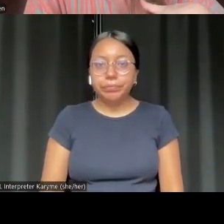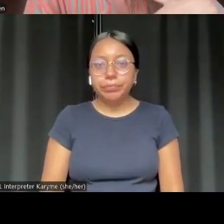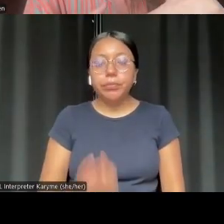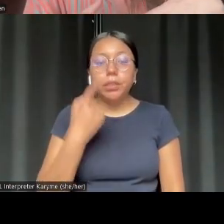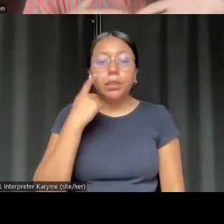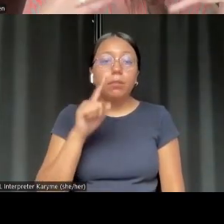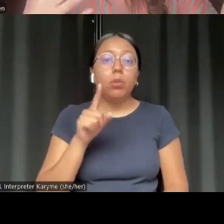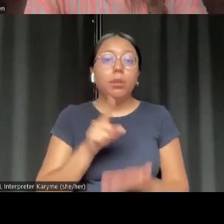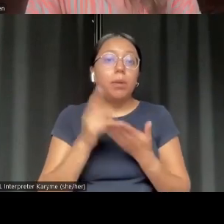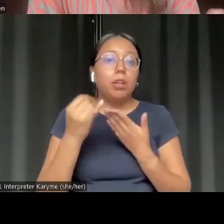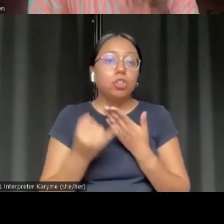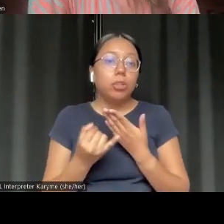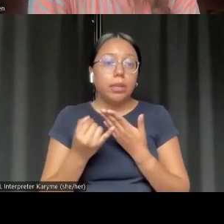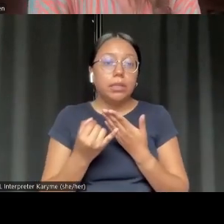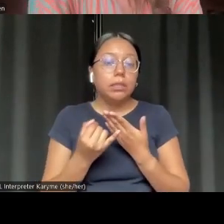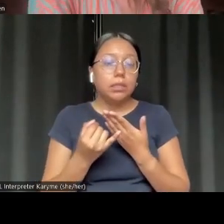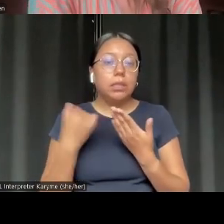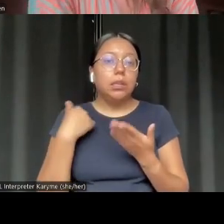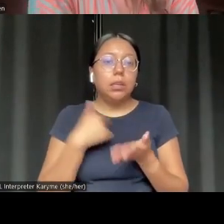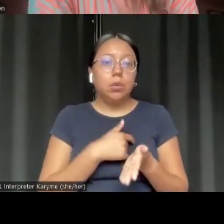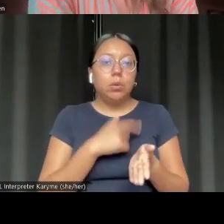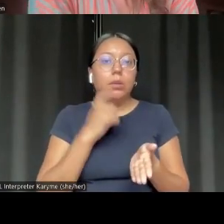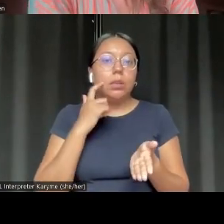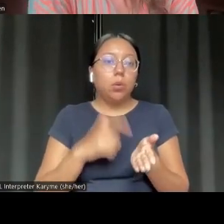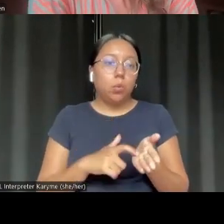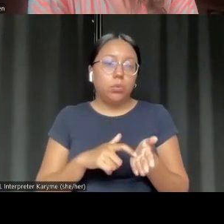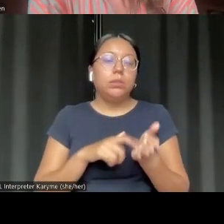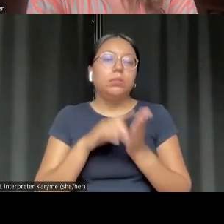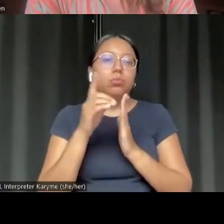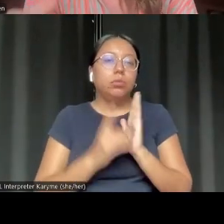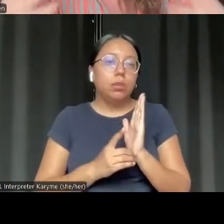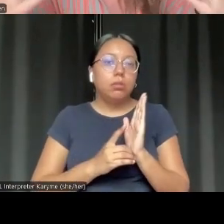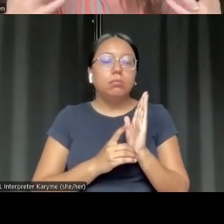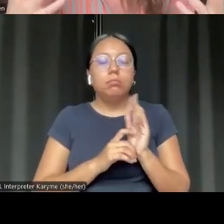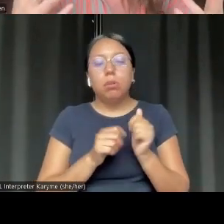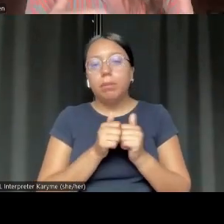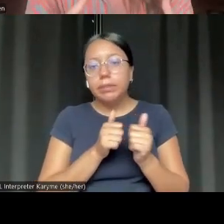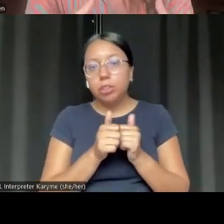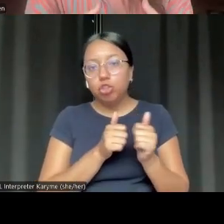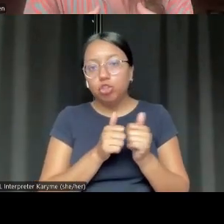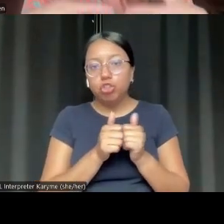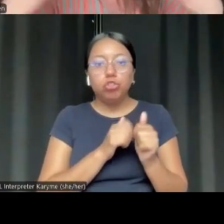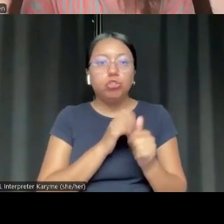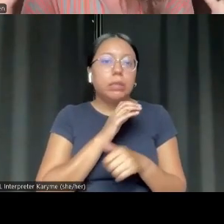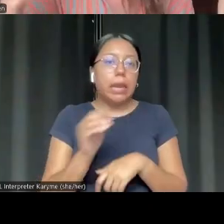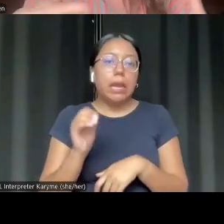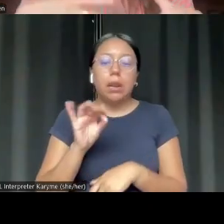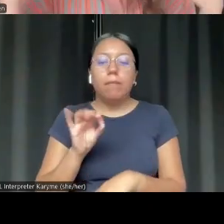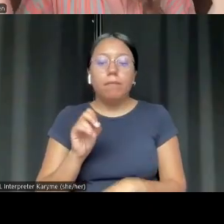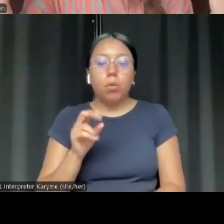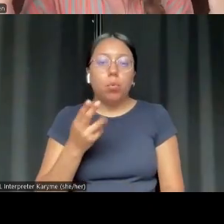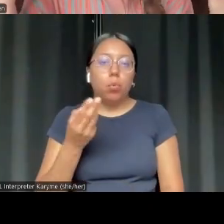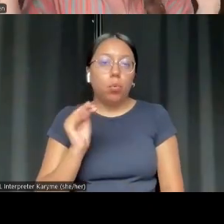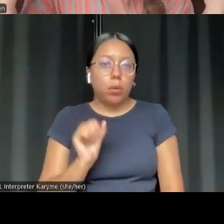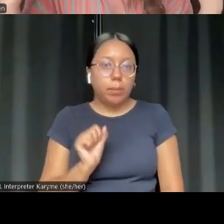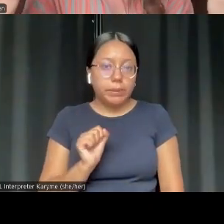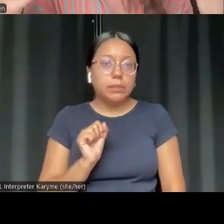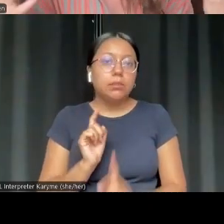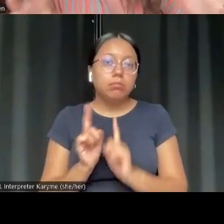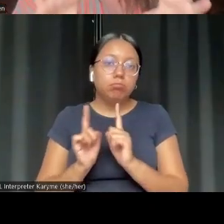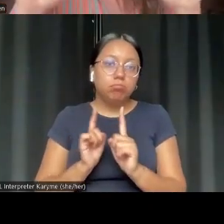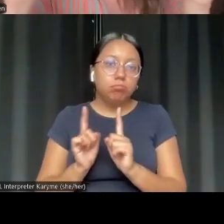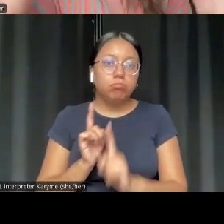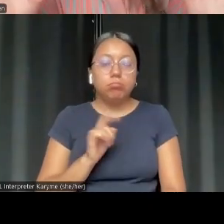project, design kind of competitions and forums devoted to like, well, let's take apart this idea